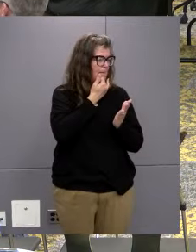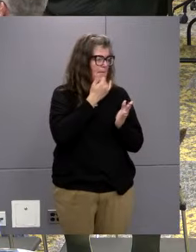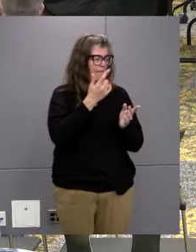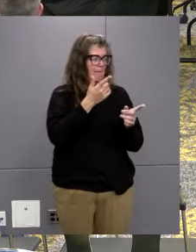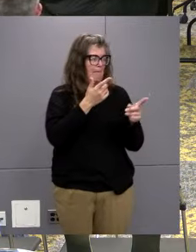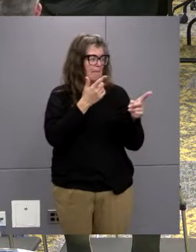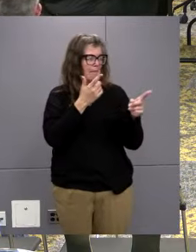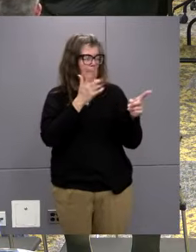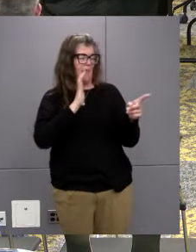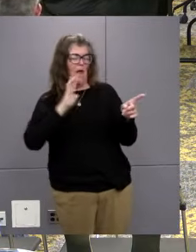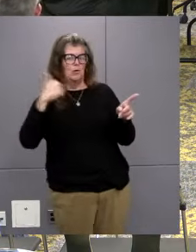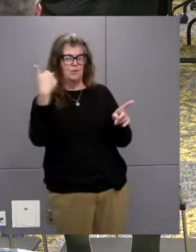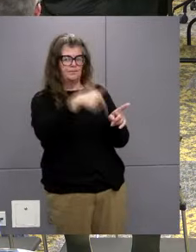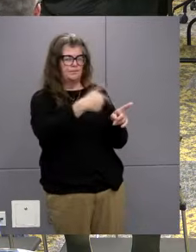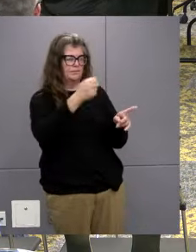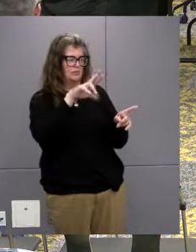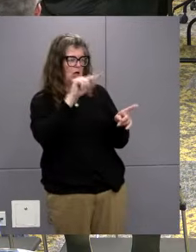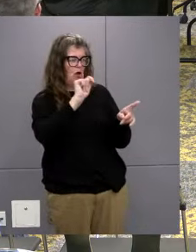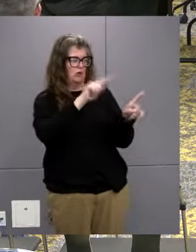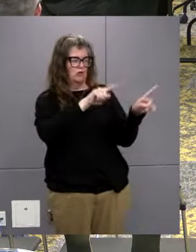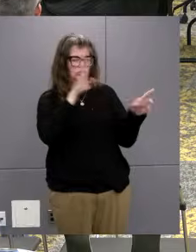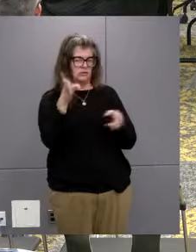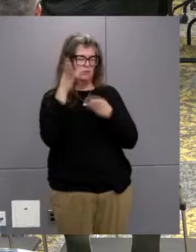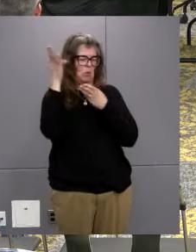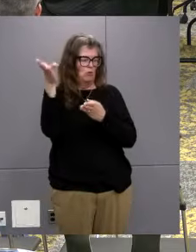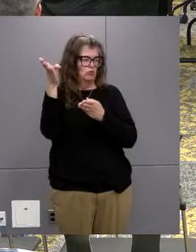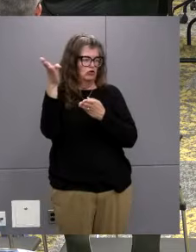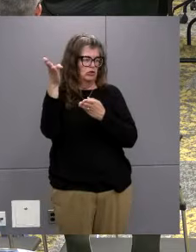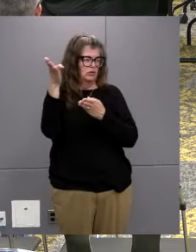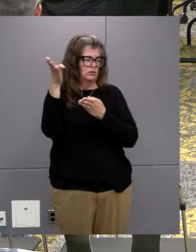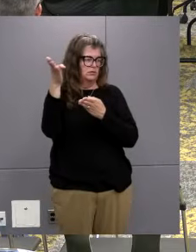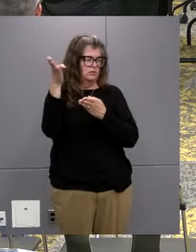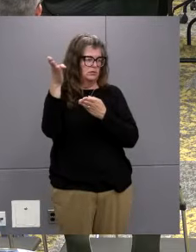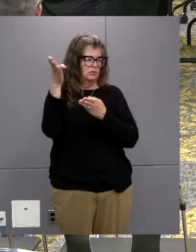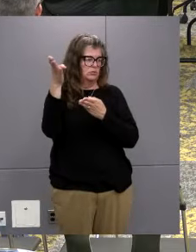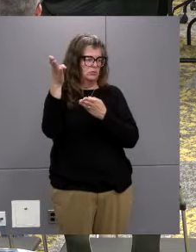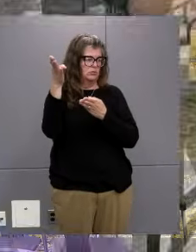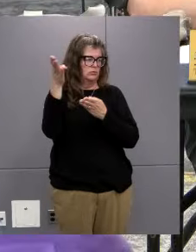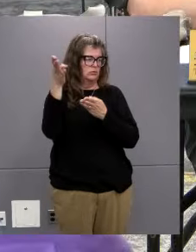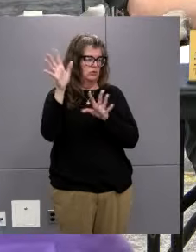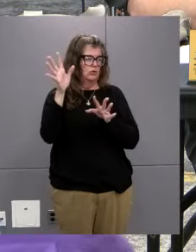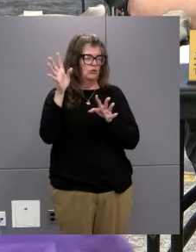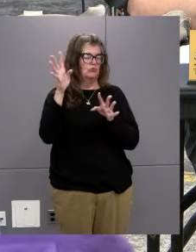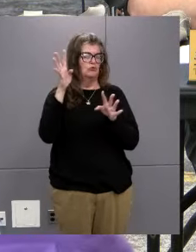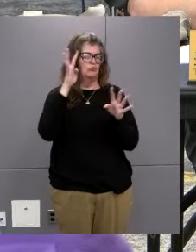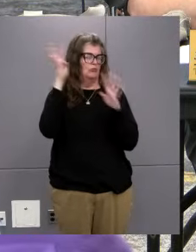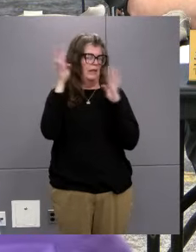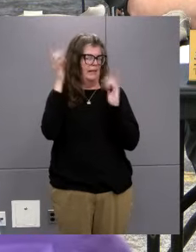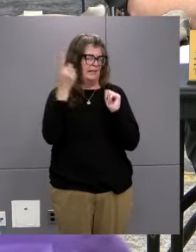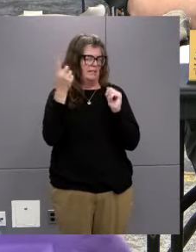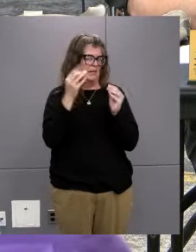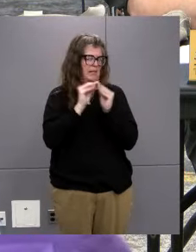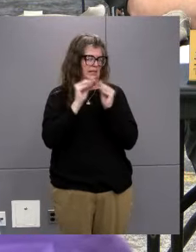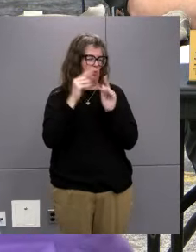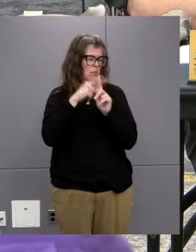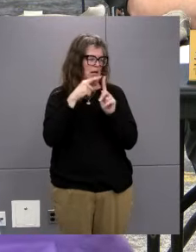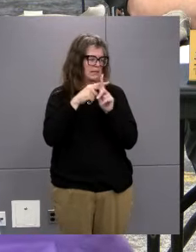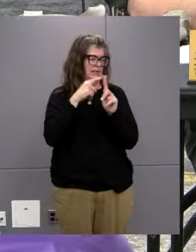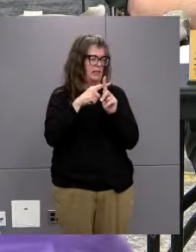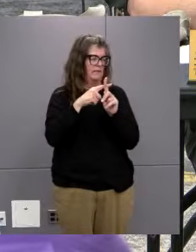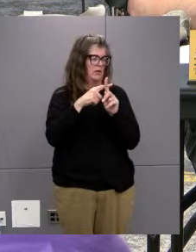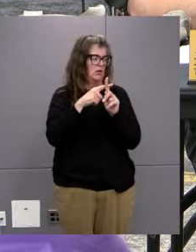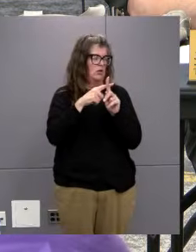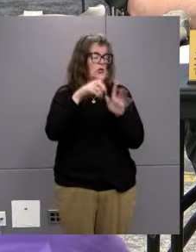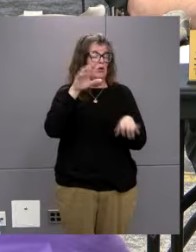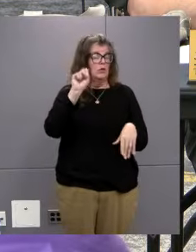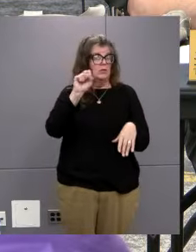go with Art's motion, and then let's just go that way, and we can create something that's positive for the other part of all access. So, I'm sorry, are you I'm just saying- gonna- If